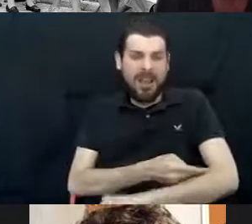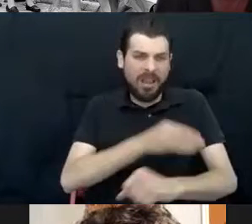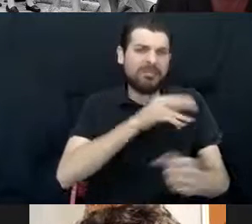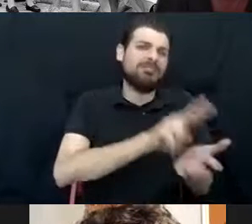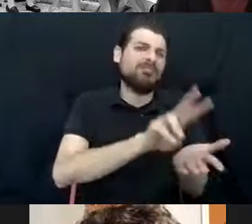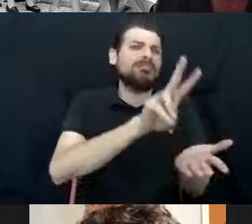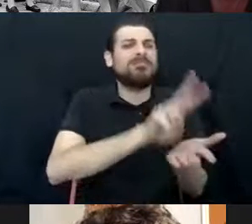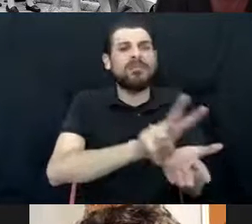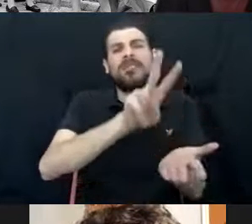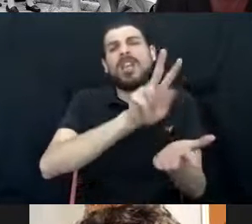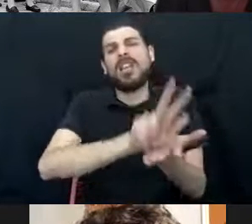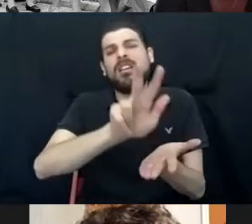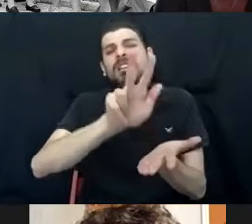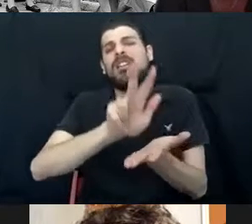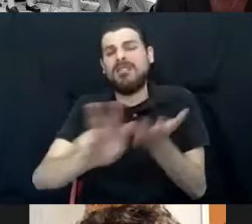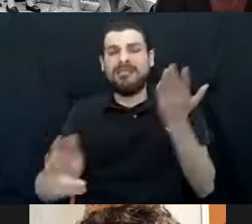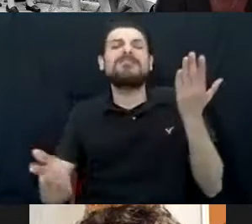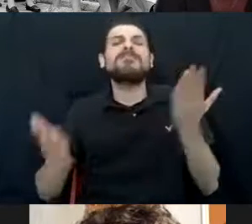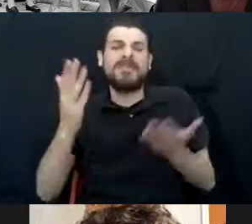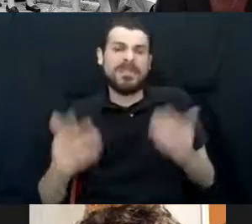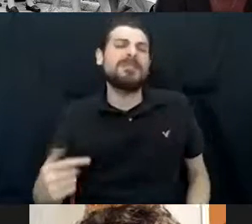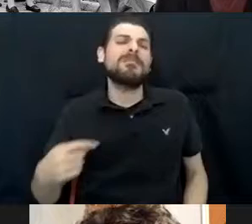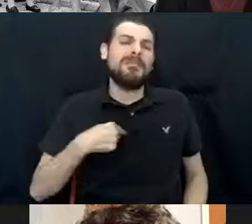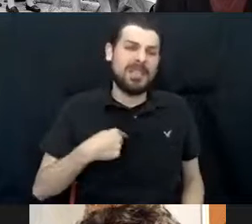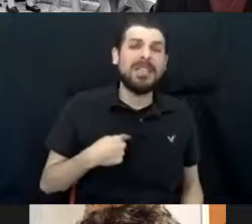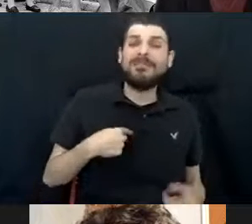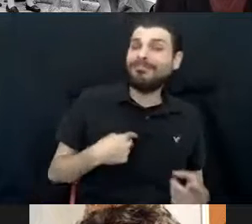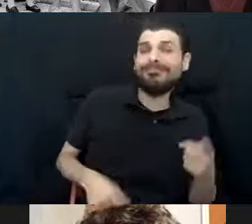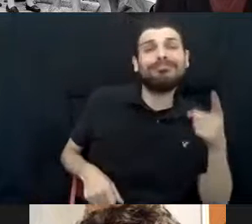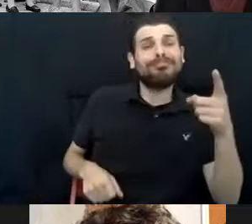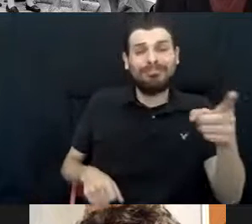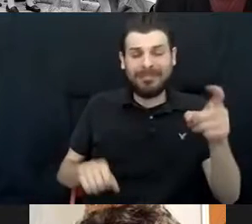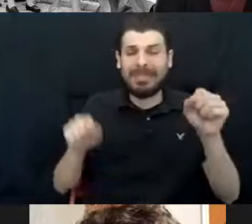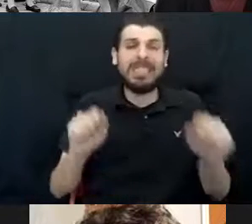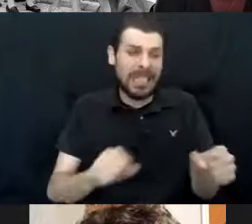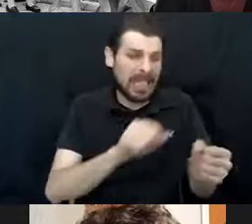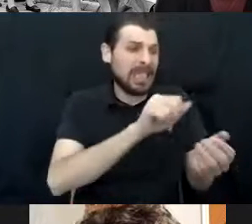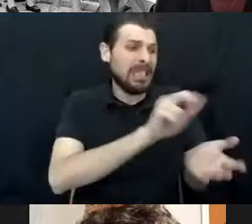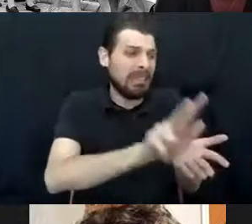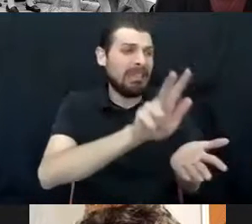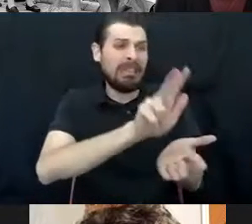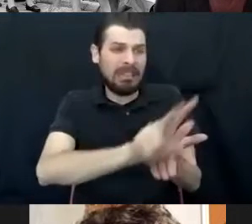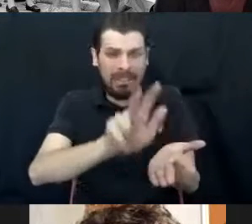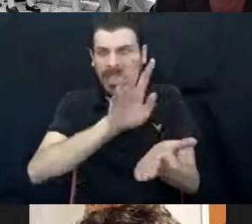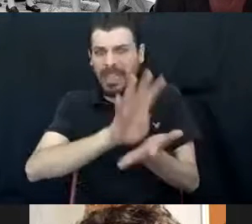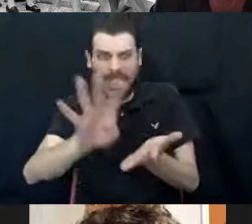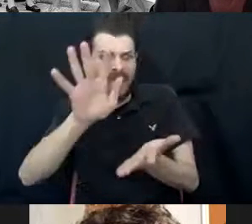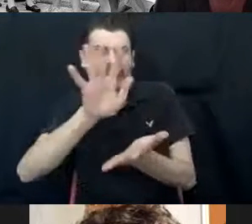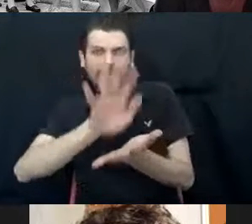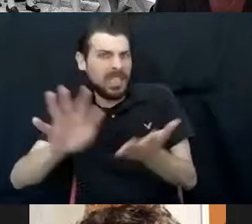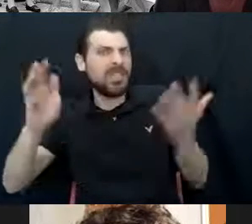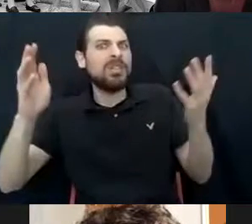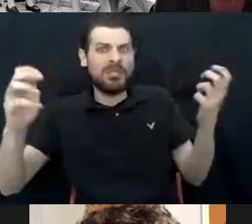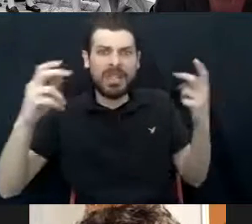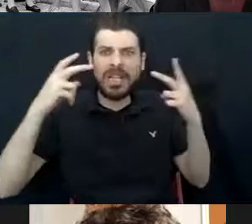two. It could be me or you. Count them three by three. Do you wanna see?